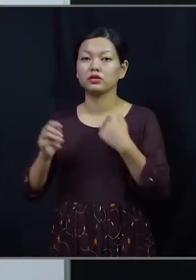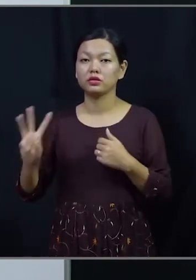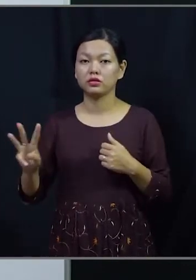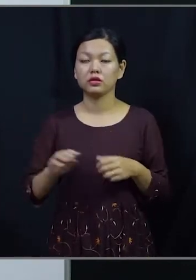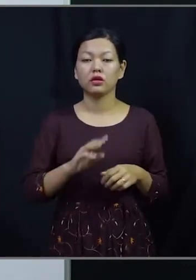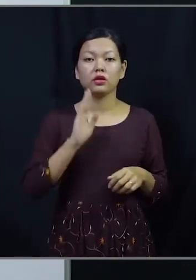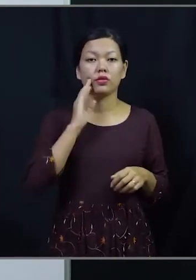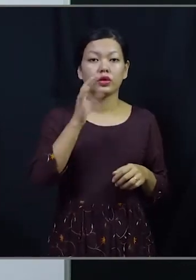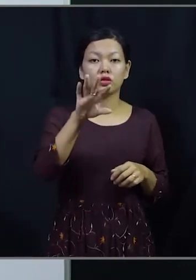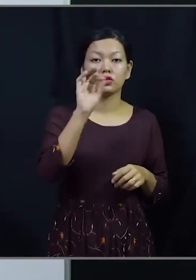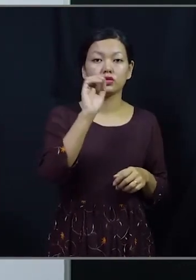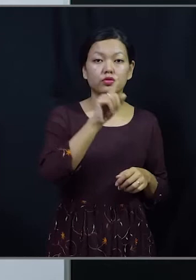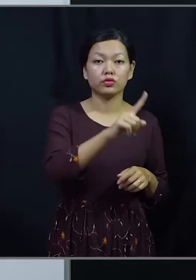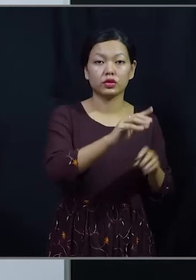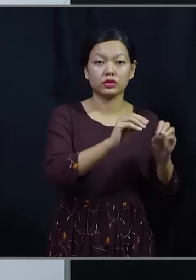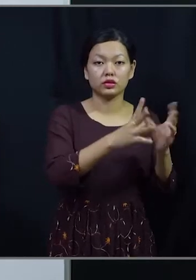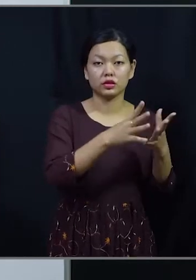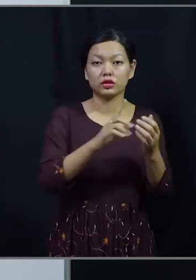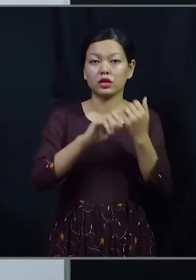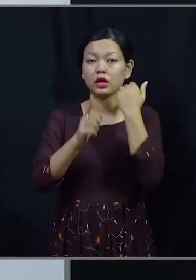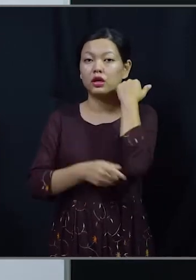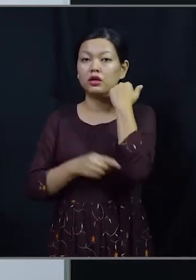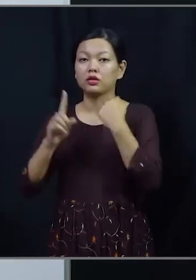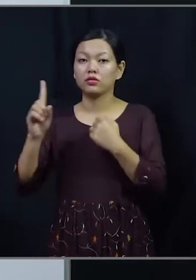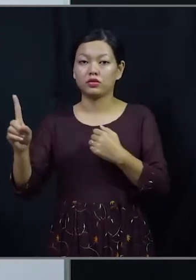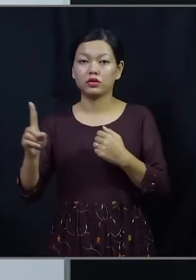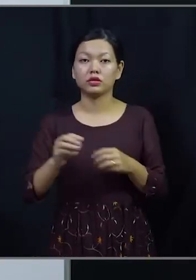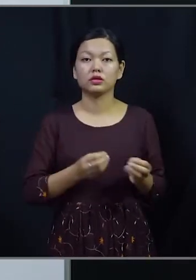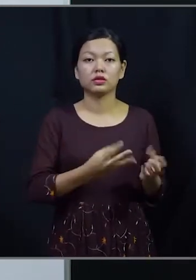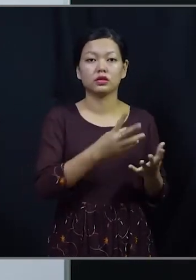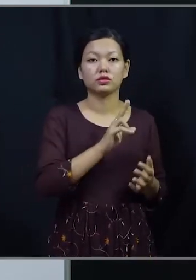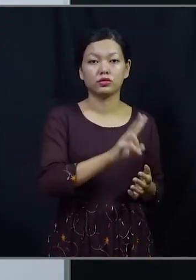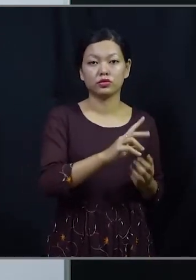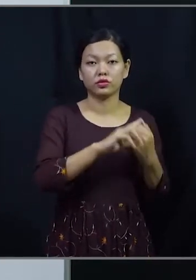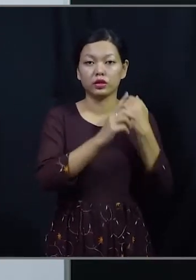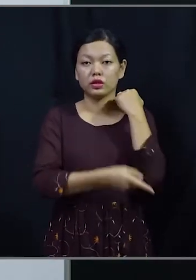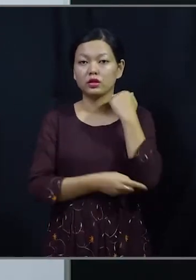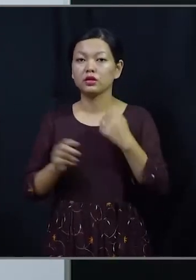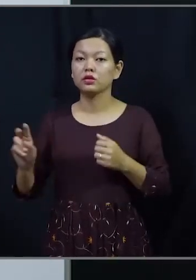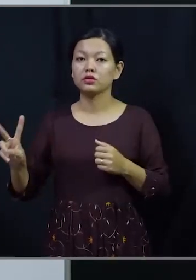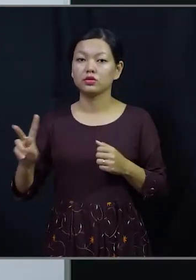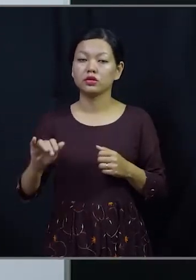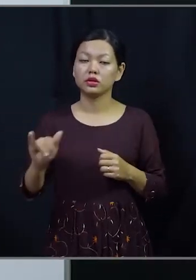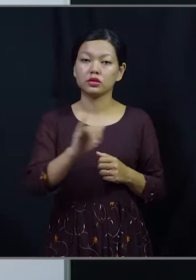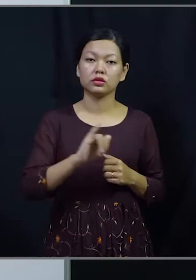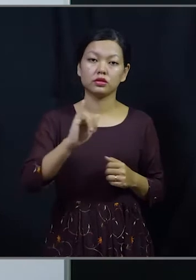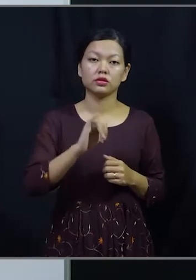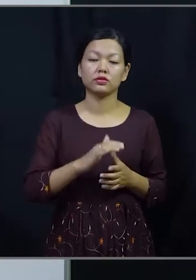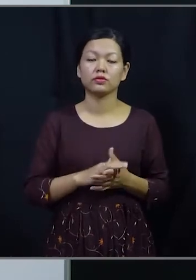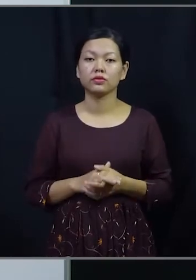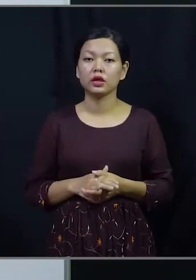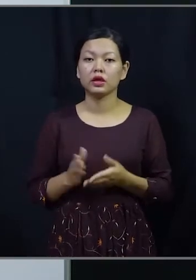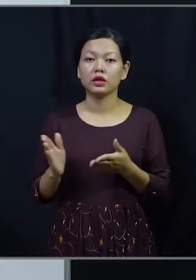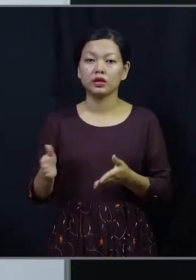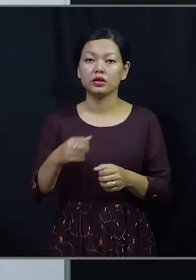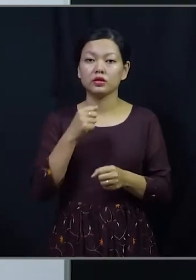get 1 as output. When you give 2 as input, you get 2 as output. And 3 as input and then 3 as output. So in this